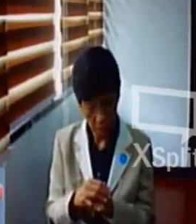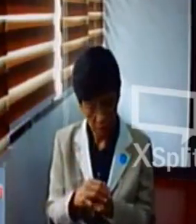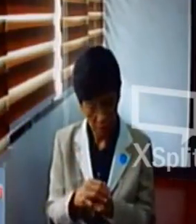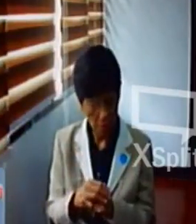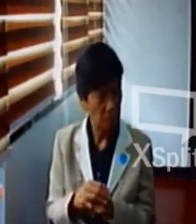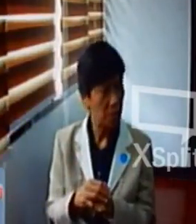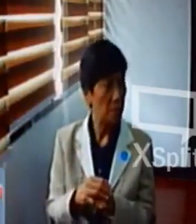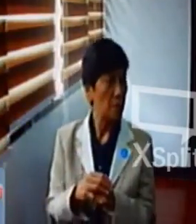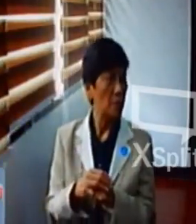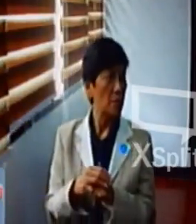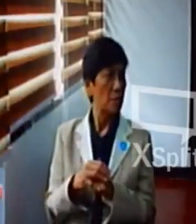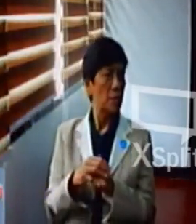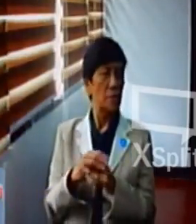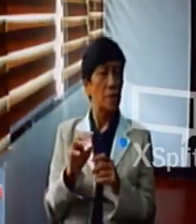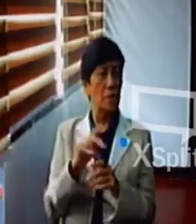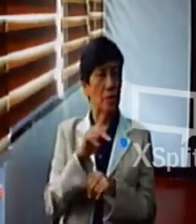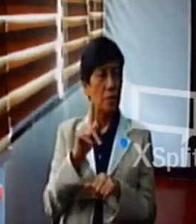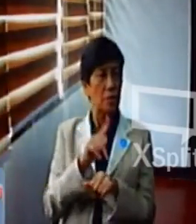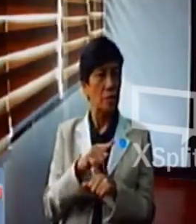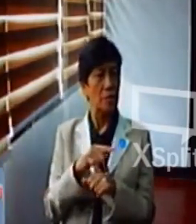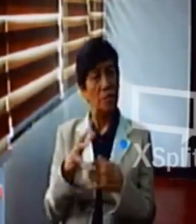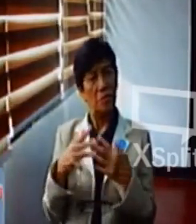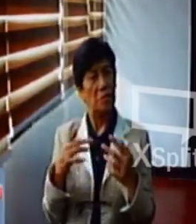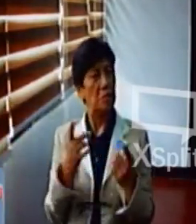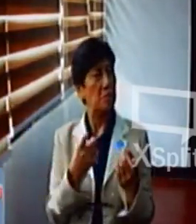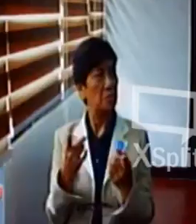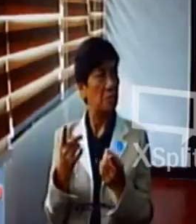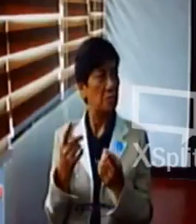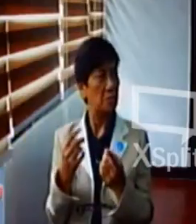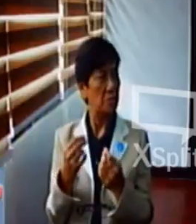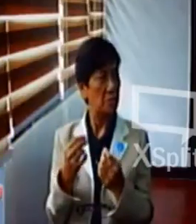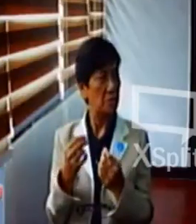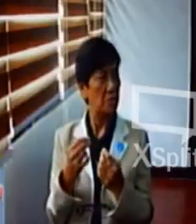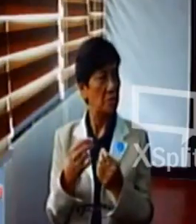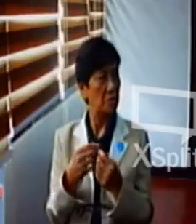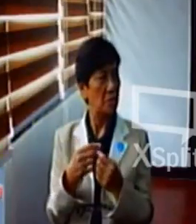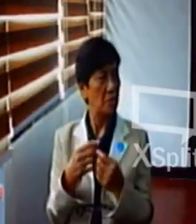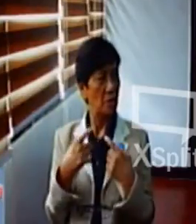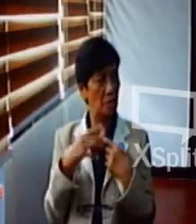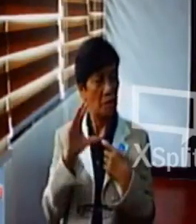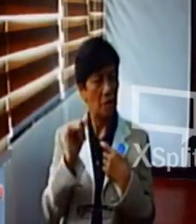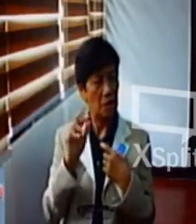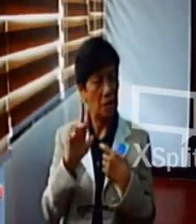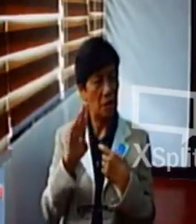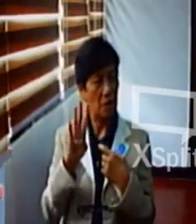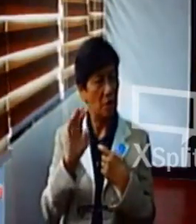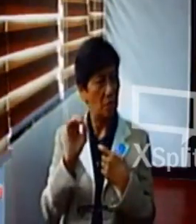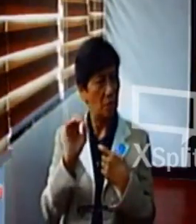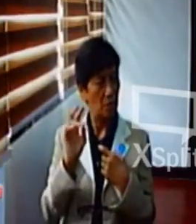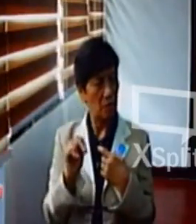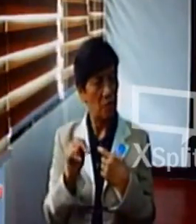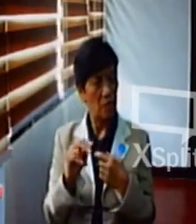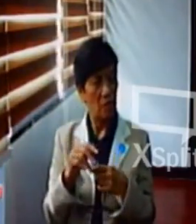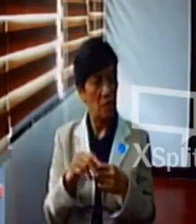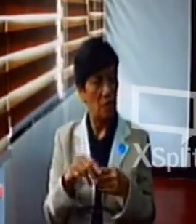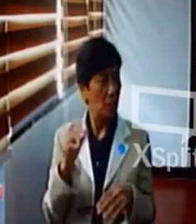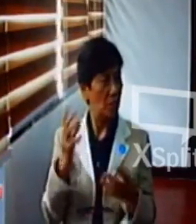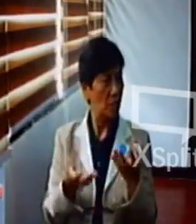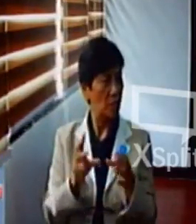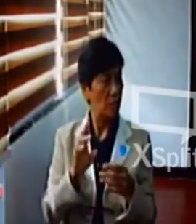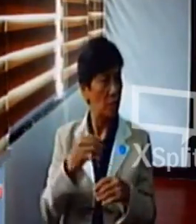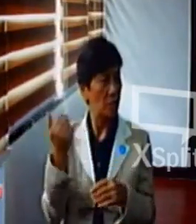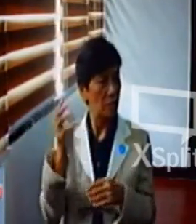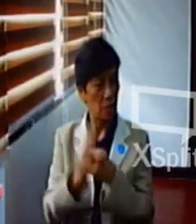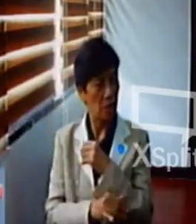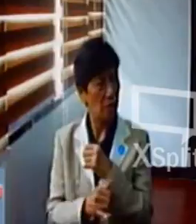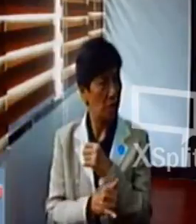unfortunately, the Philippines, although we do emit very little carbon compared to other countries, but after bearing the